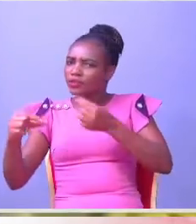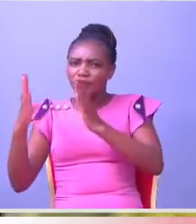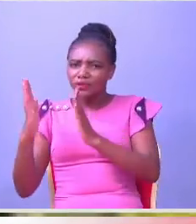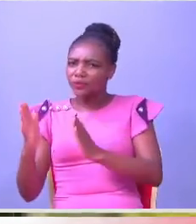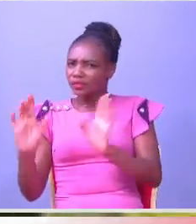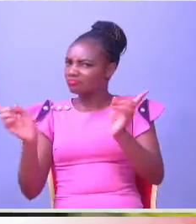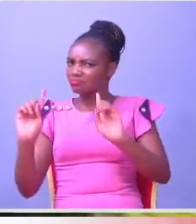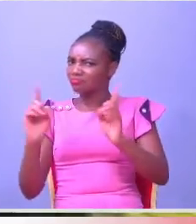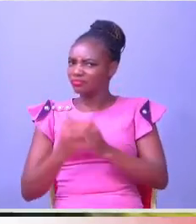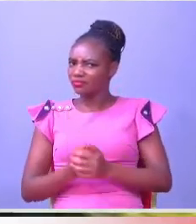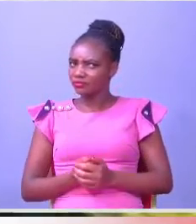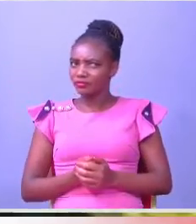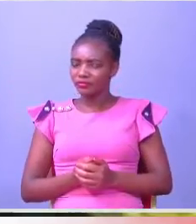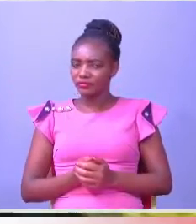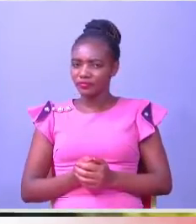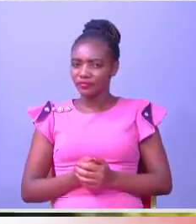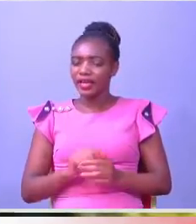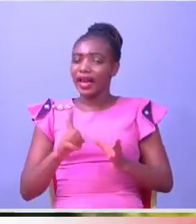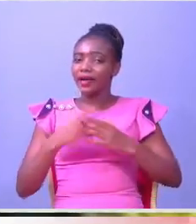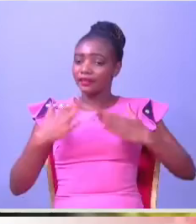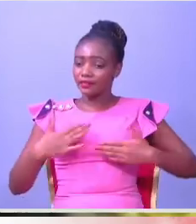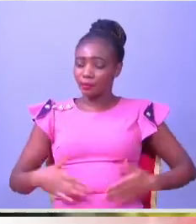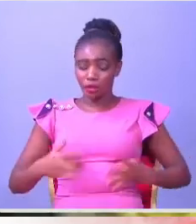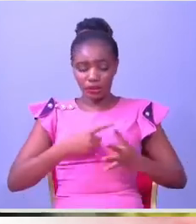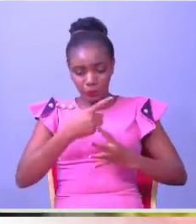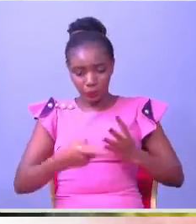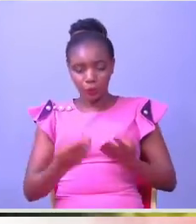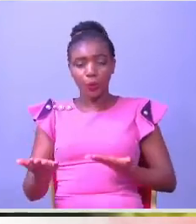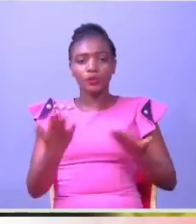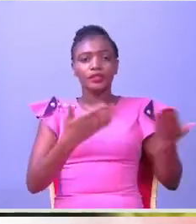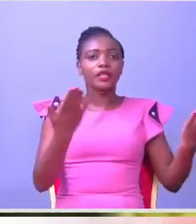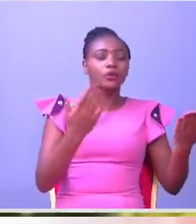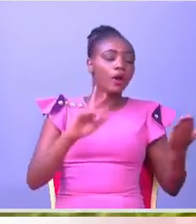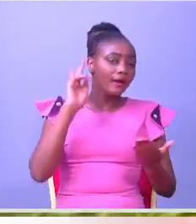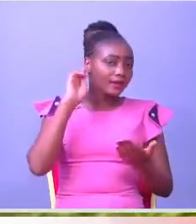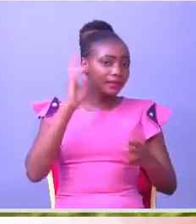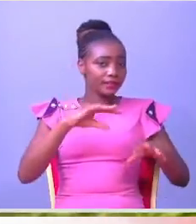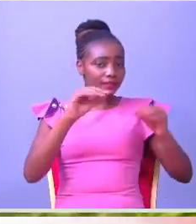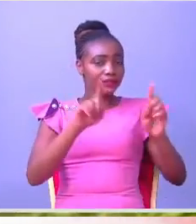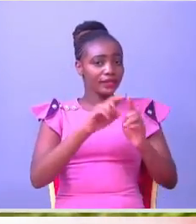simu. The bodies of the four were taken to Kisii Teaching and Referral